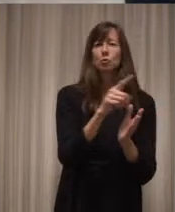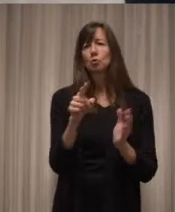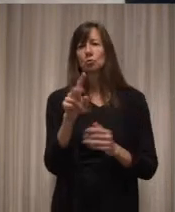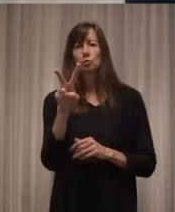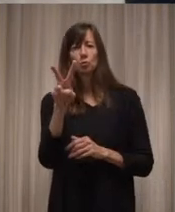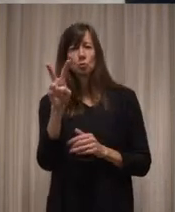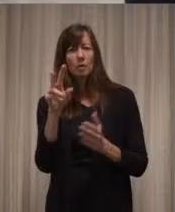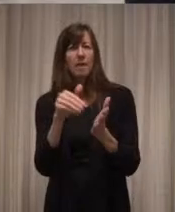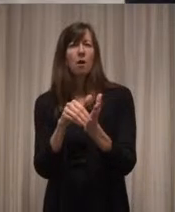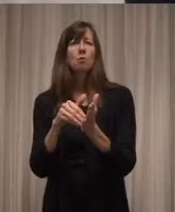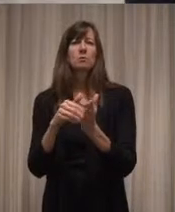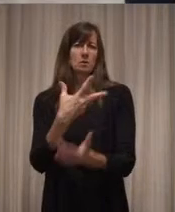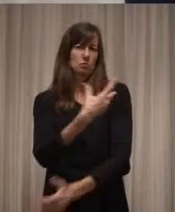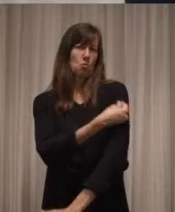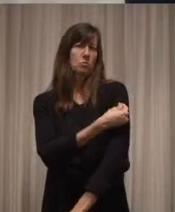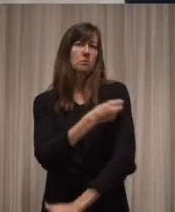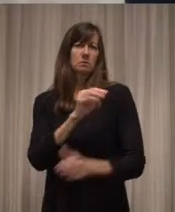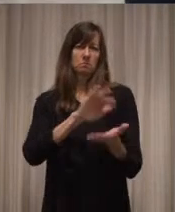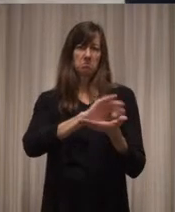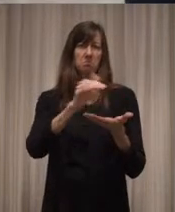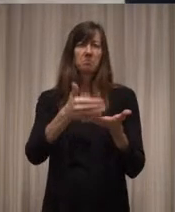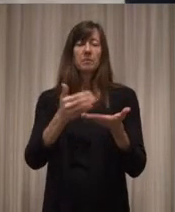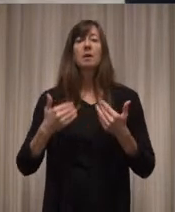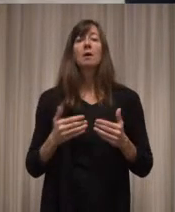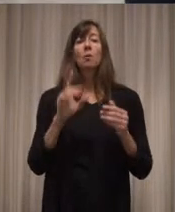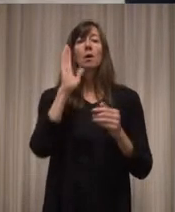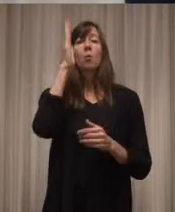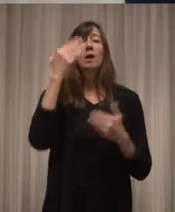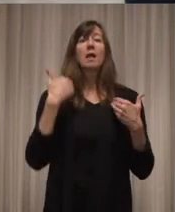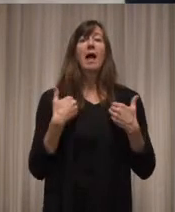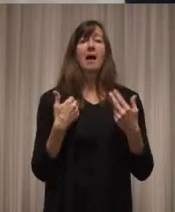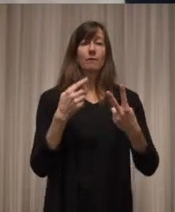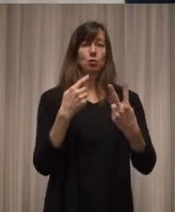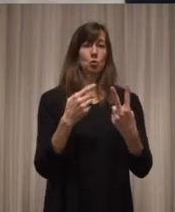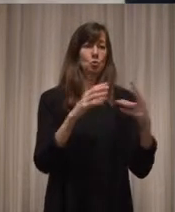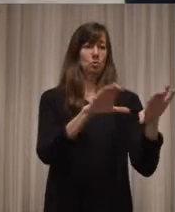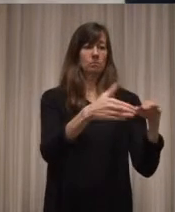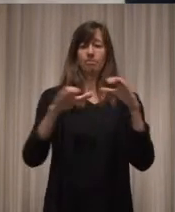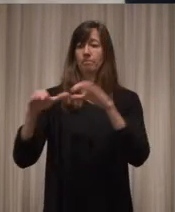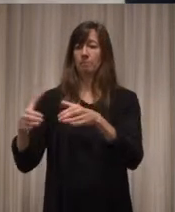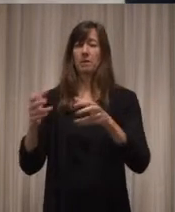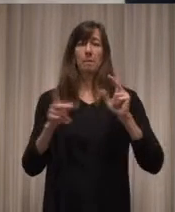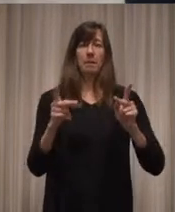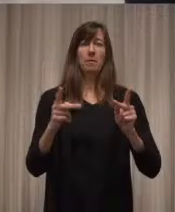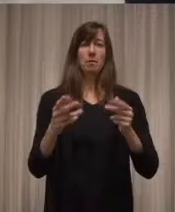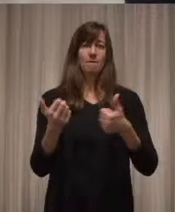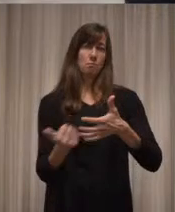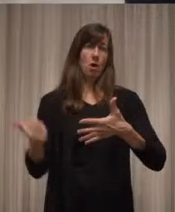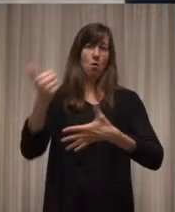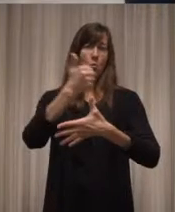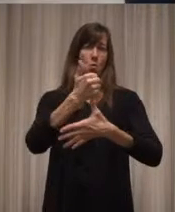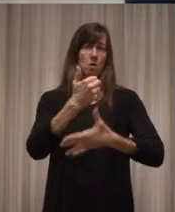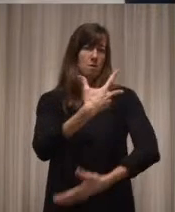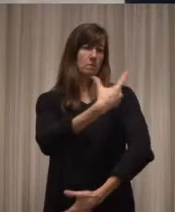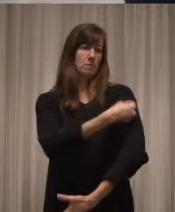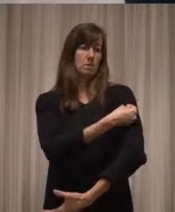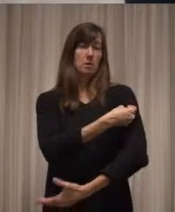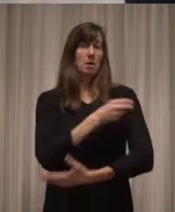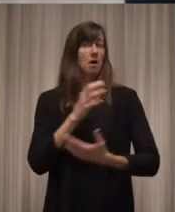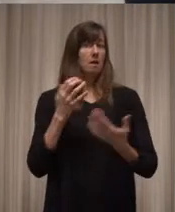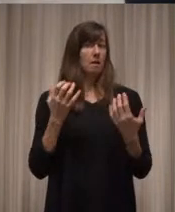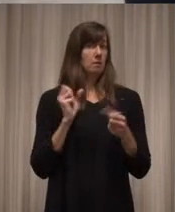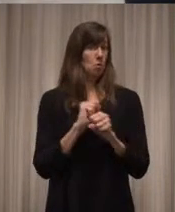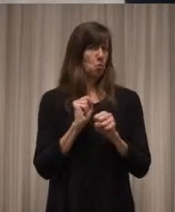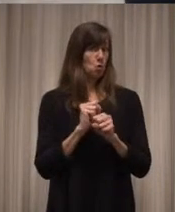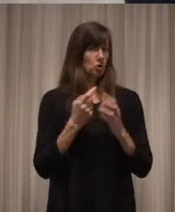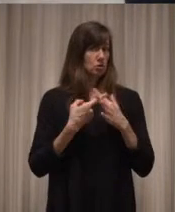be prioritized to 2 categories of people, and this work did start here in the county yesterday and